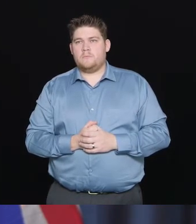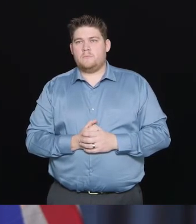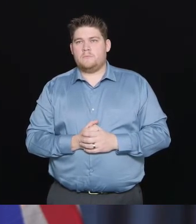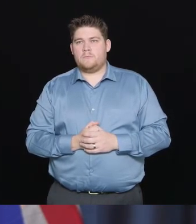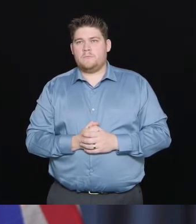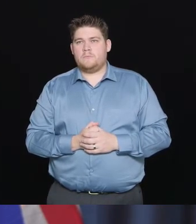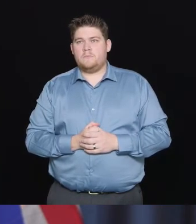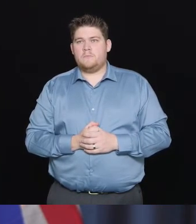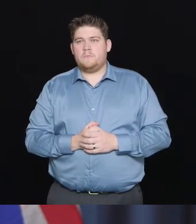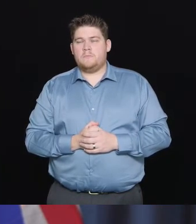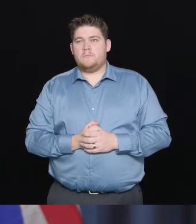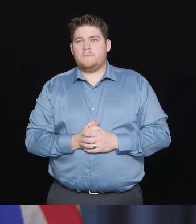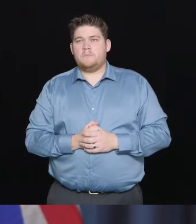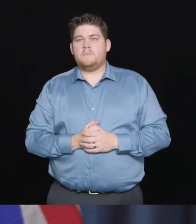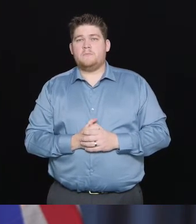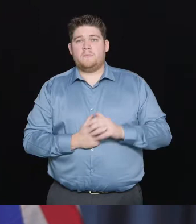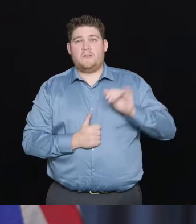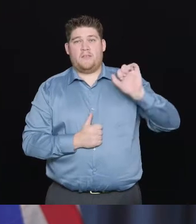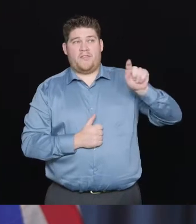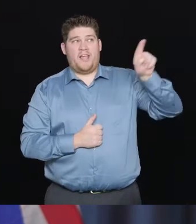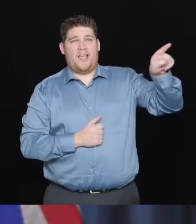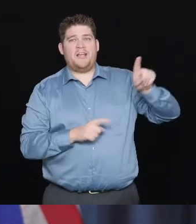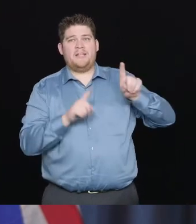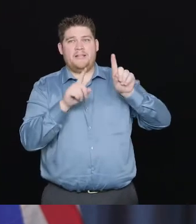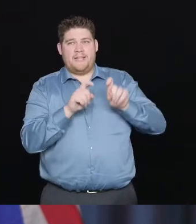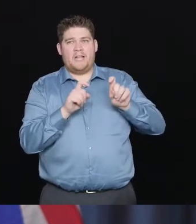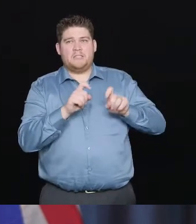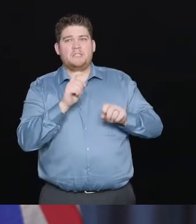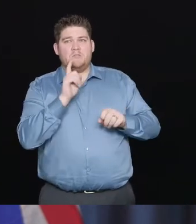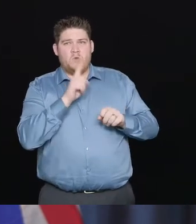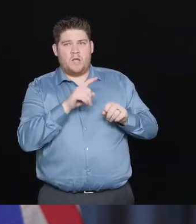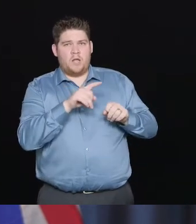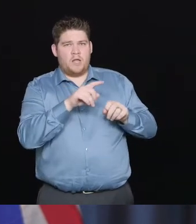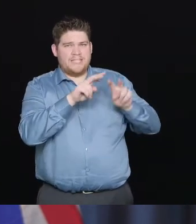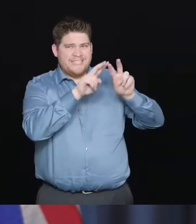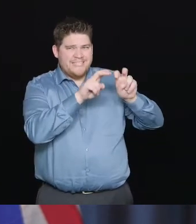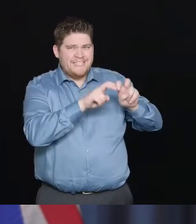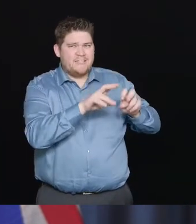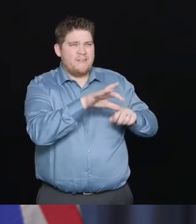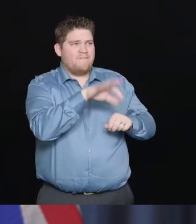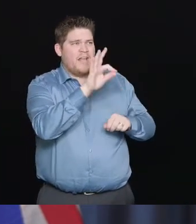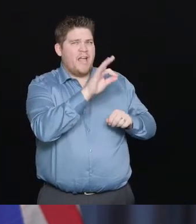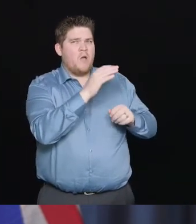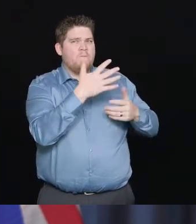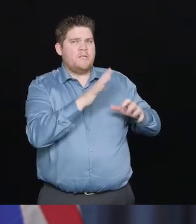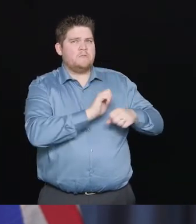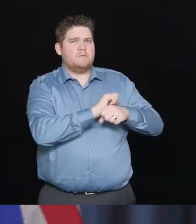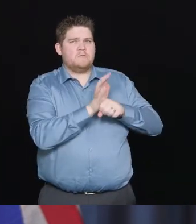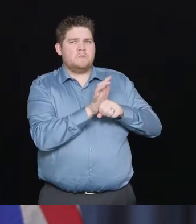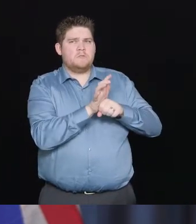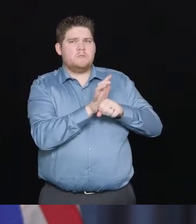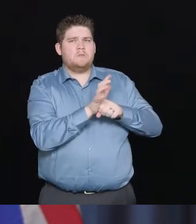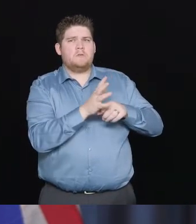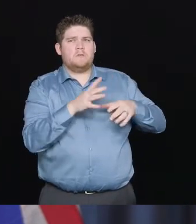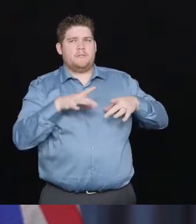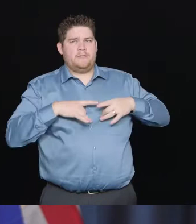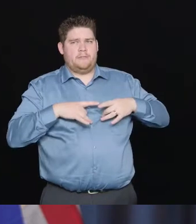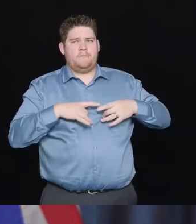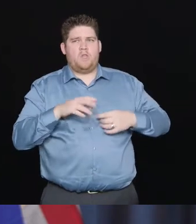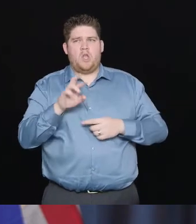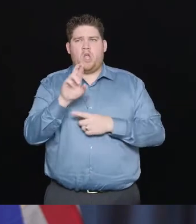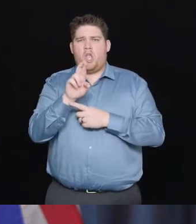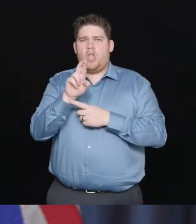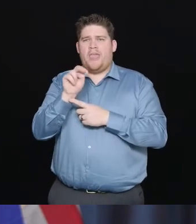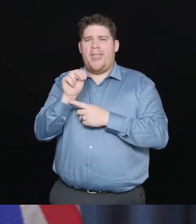the RNA of the virus in your saliva in particular and other body fluids. And that one tells us the virus is present. So what